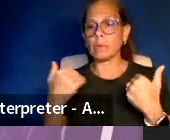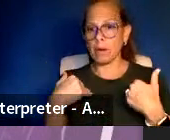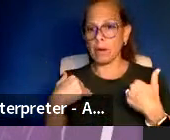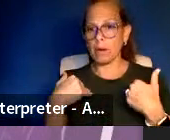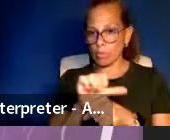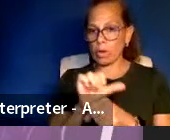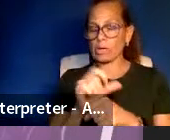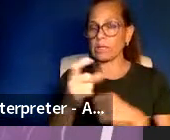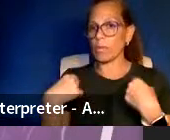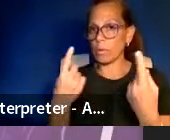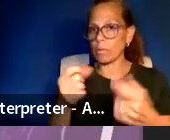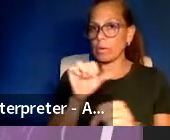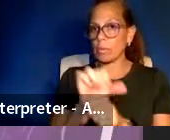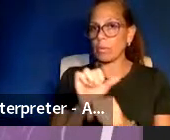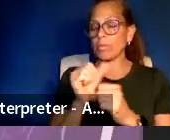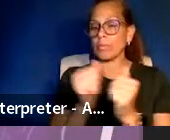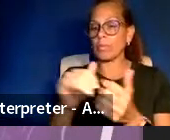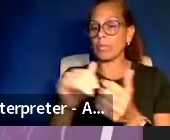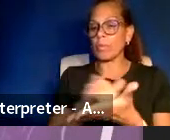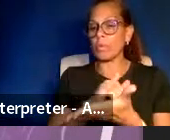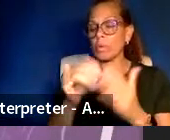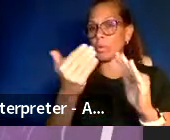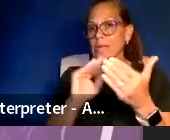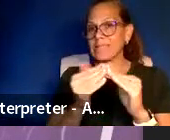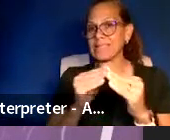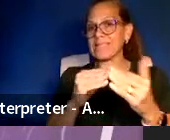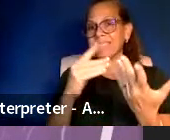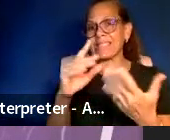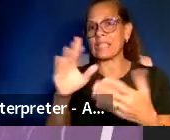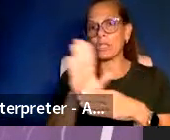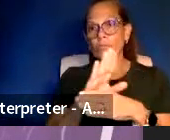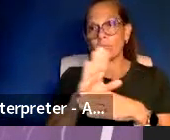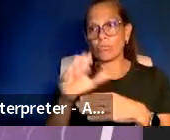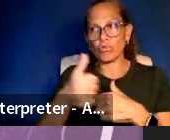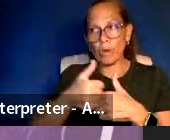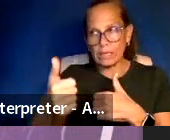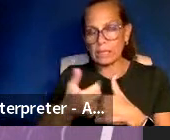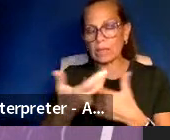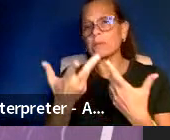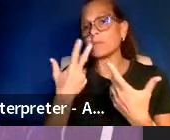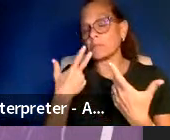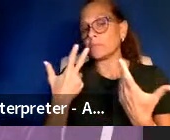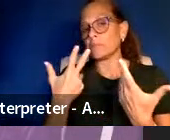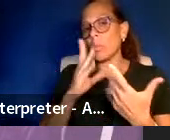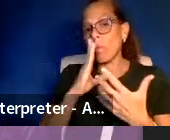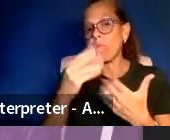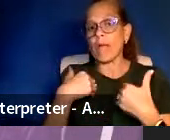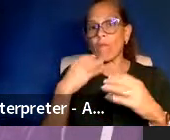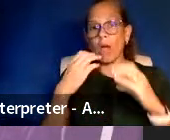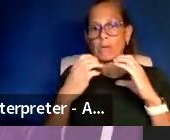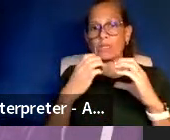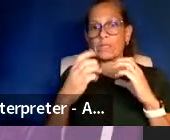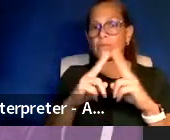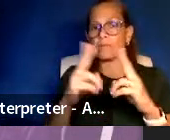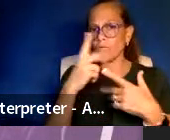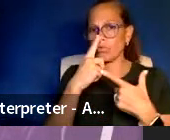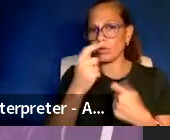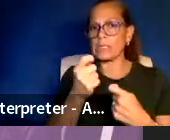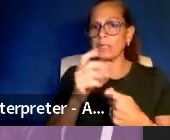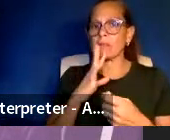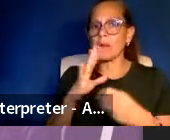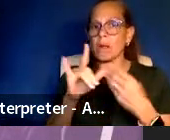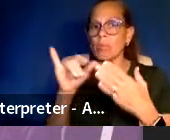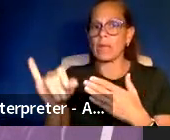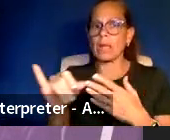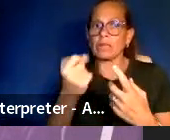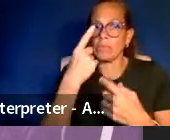have been working with New York City Transit as the stations come closer to coming online. Those are certainly conversations we're very interested in revisiting and